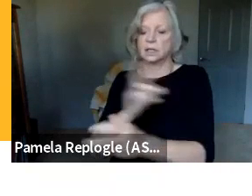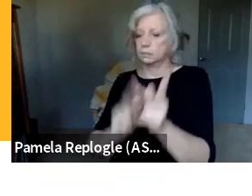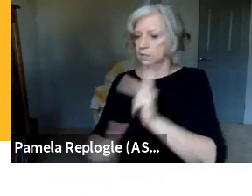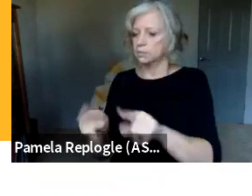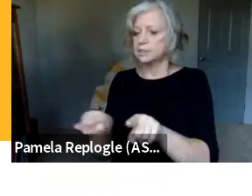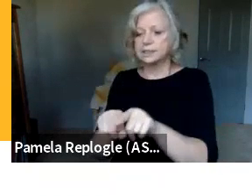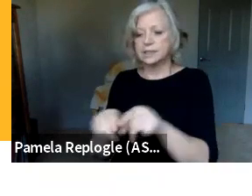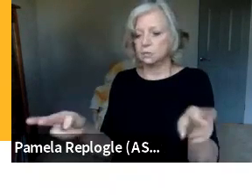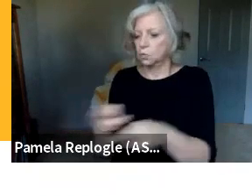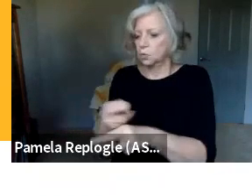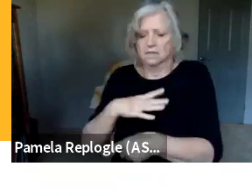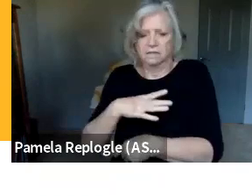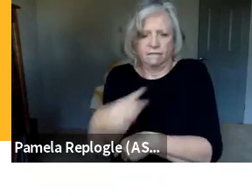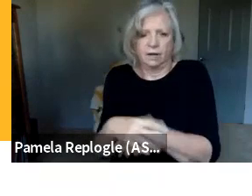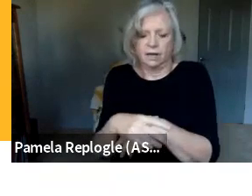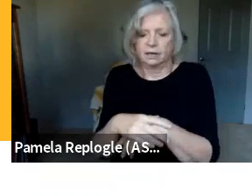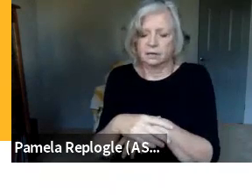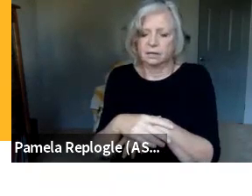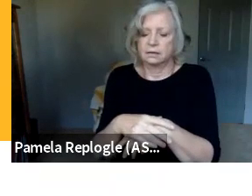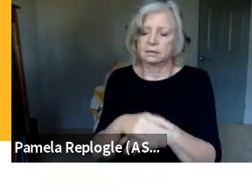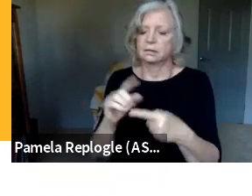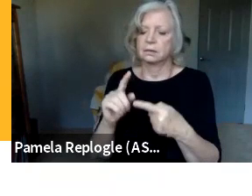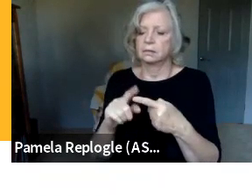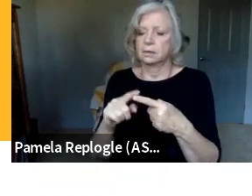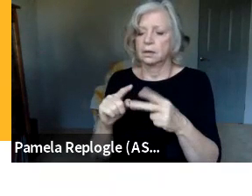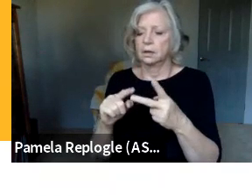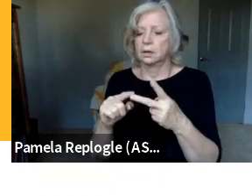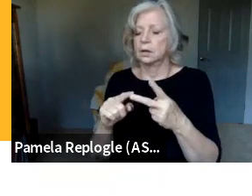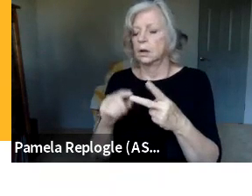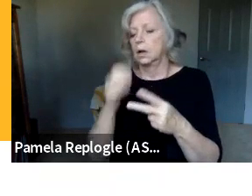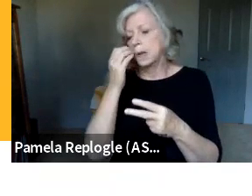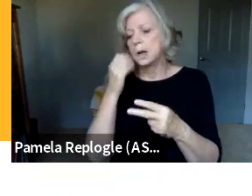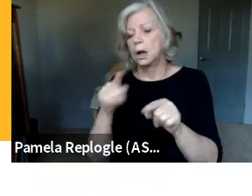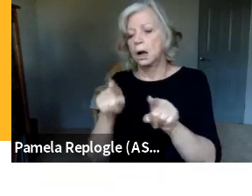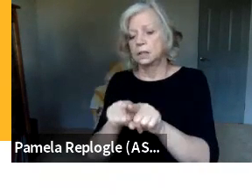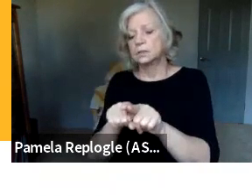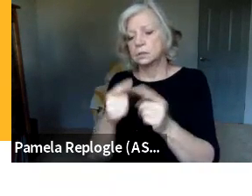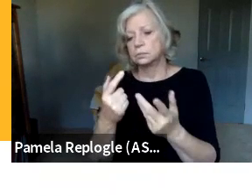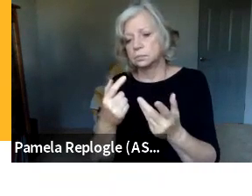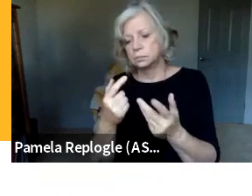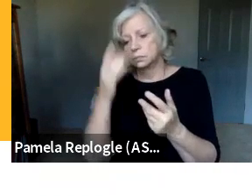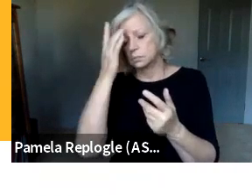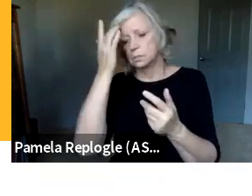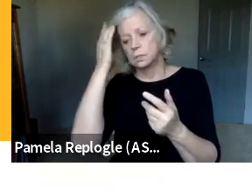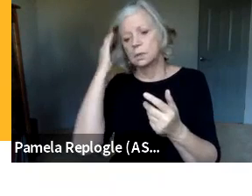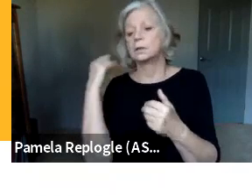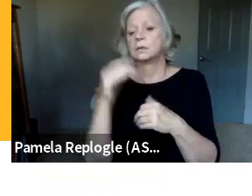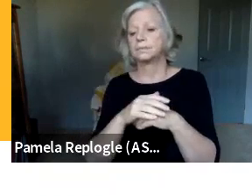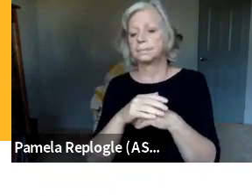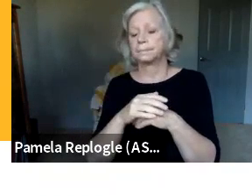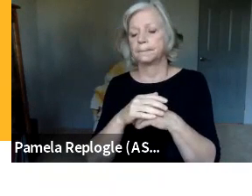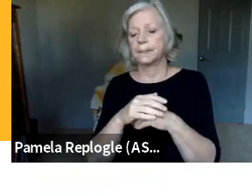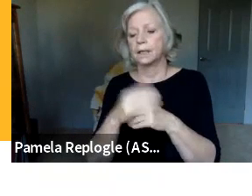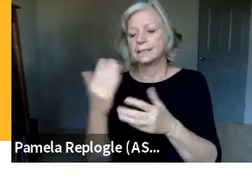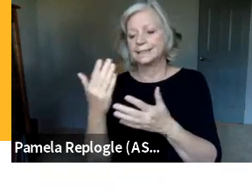Certainly pregnancy, like certain other health conditions, can confer risk of worse COVID outcomes